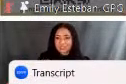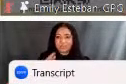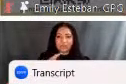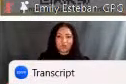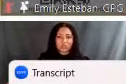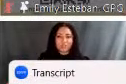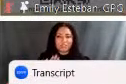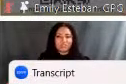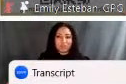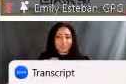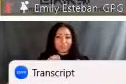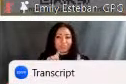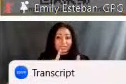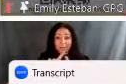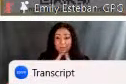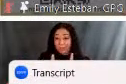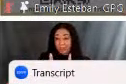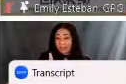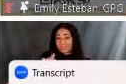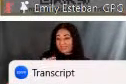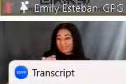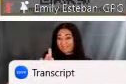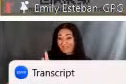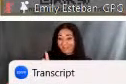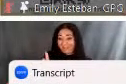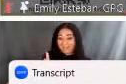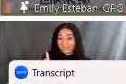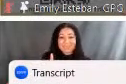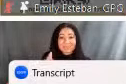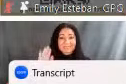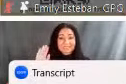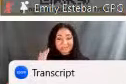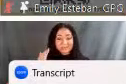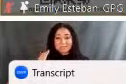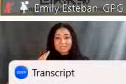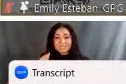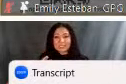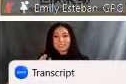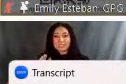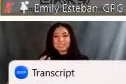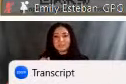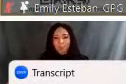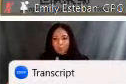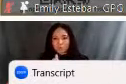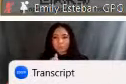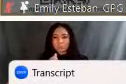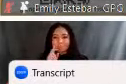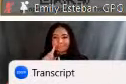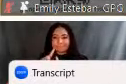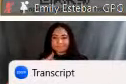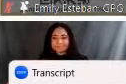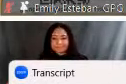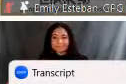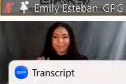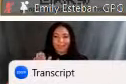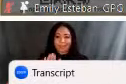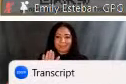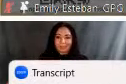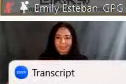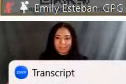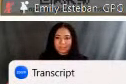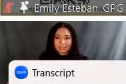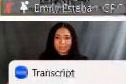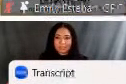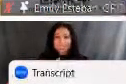when it comes to TK, it appears to be mostly academic based, as is defined, as we can see in